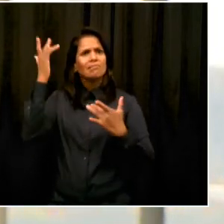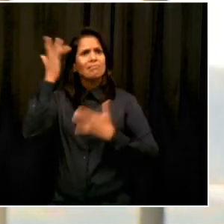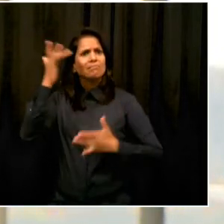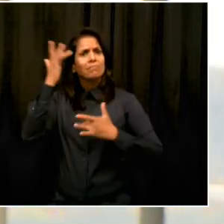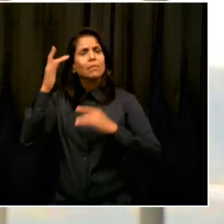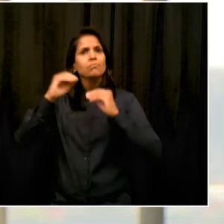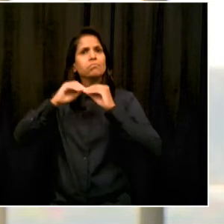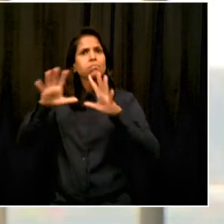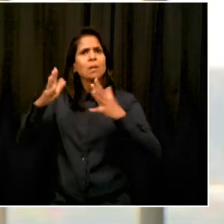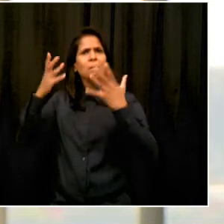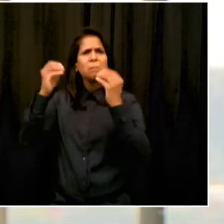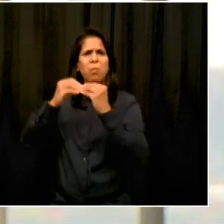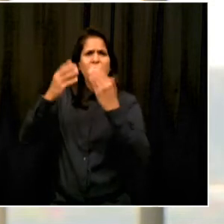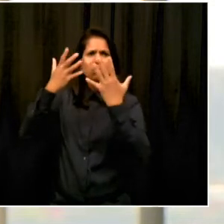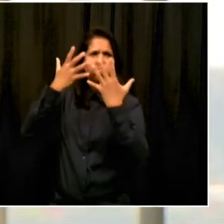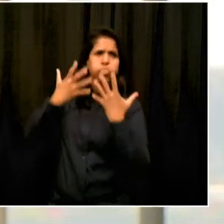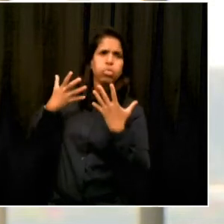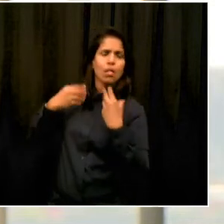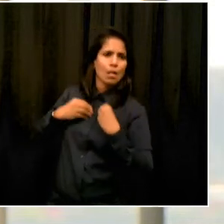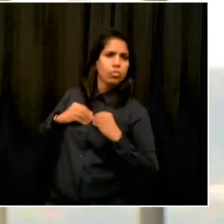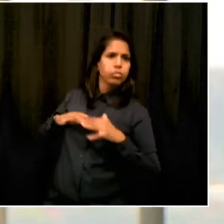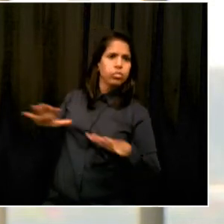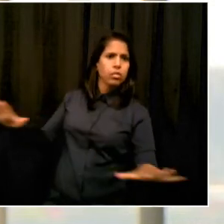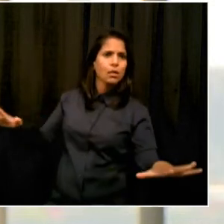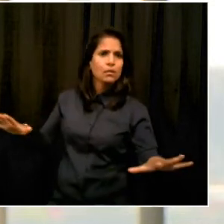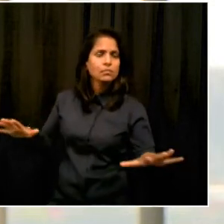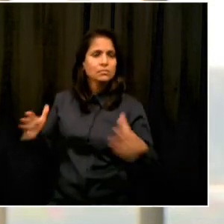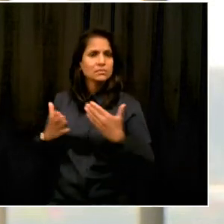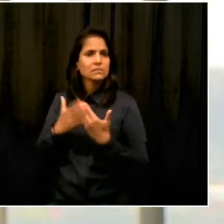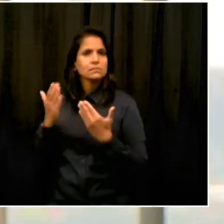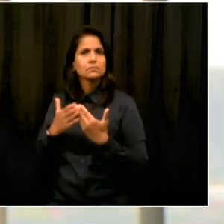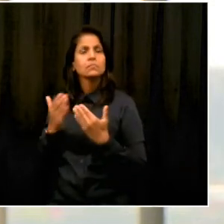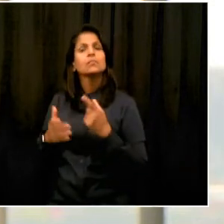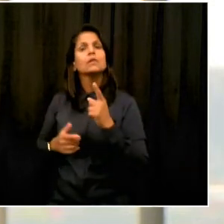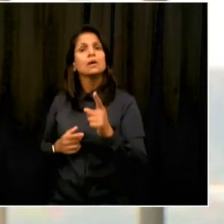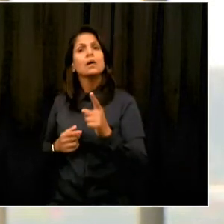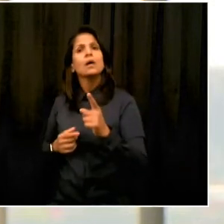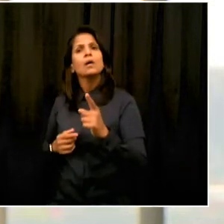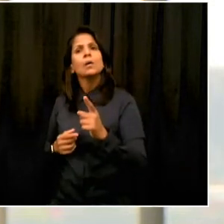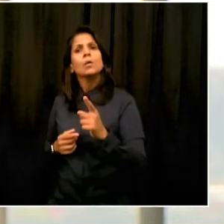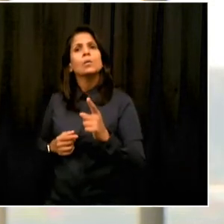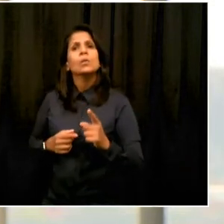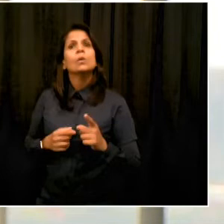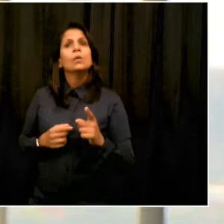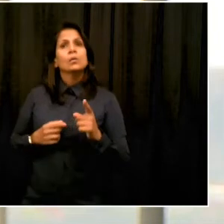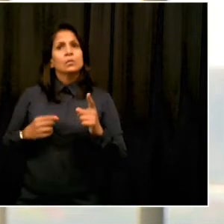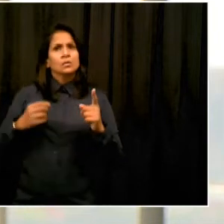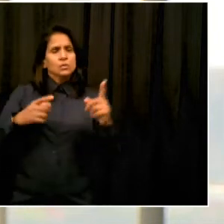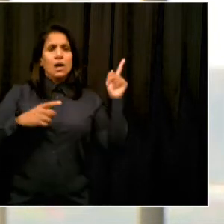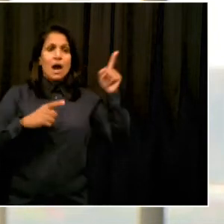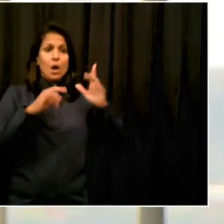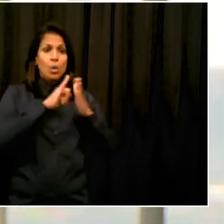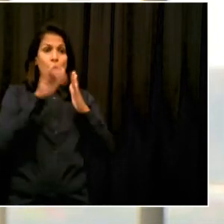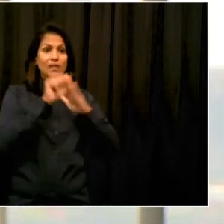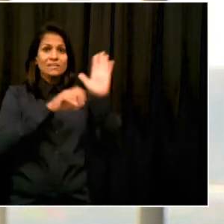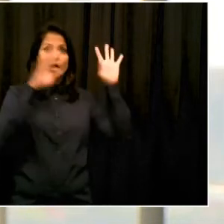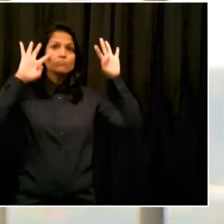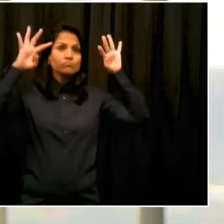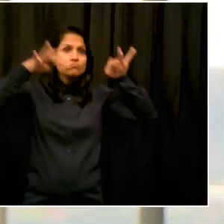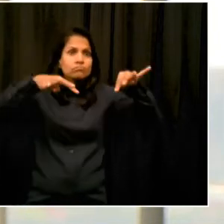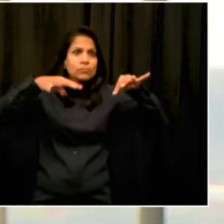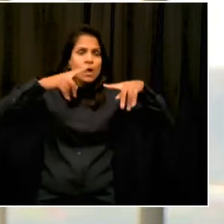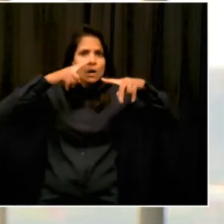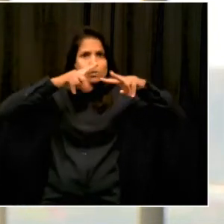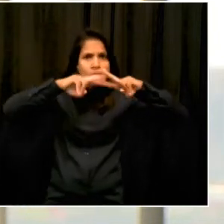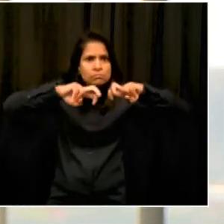to screening in nursing homes. But we can certainly look into the specific issue with inspectors and find that